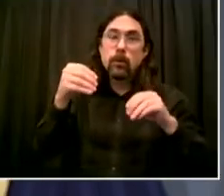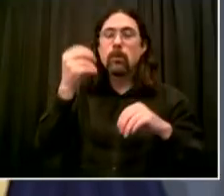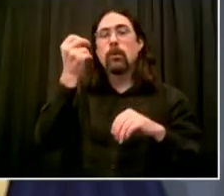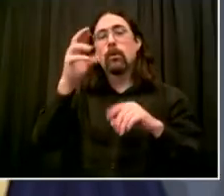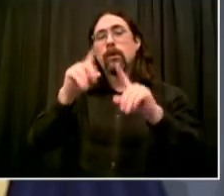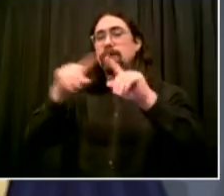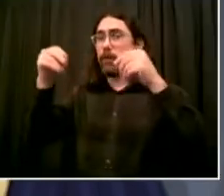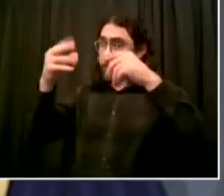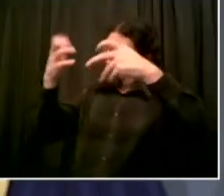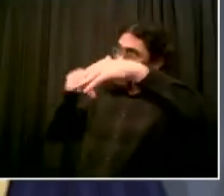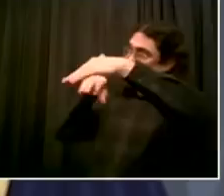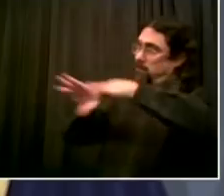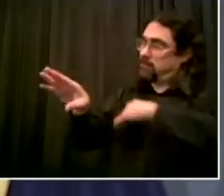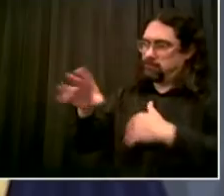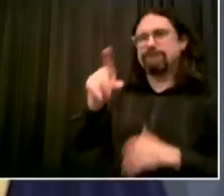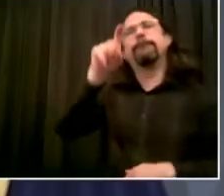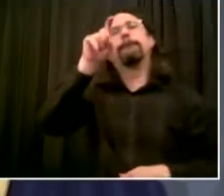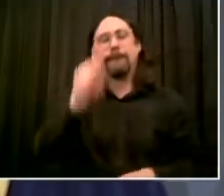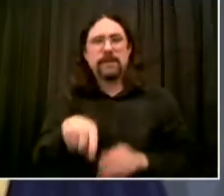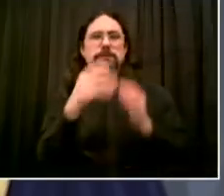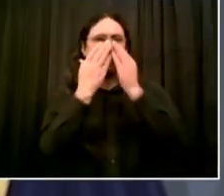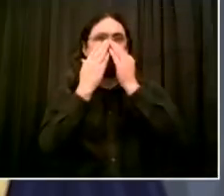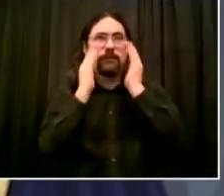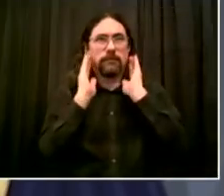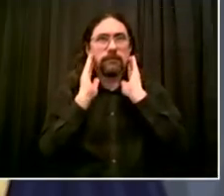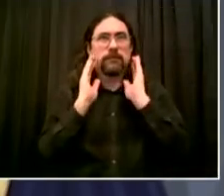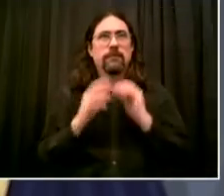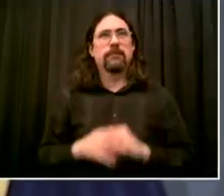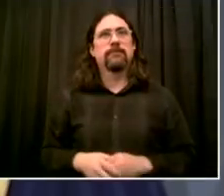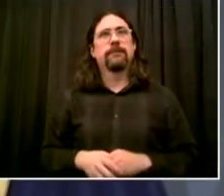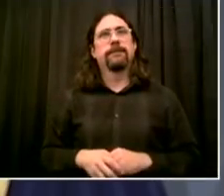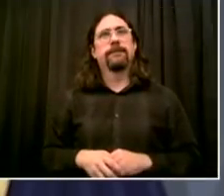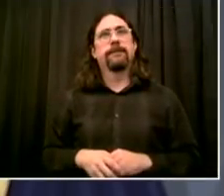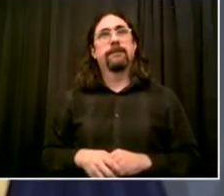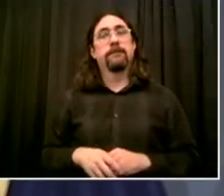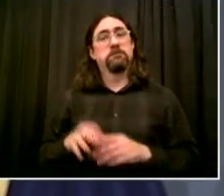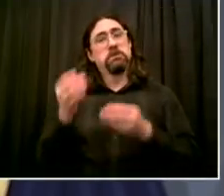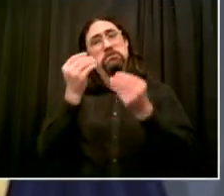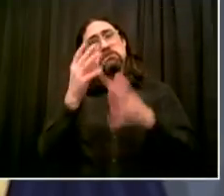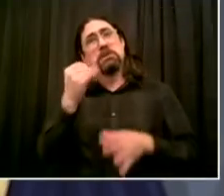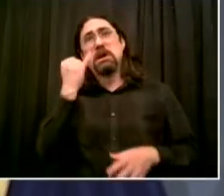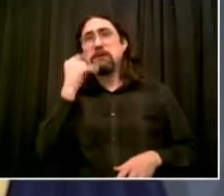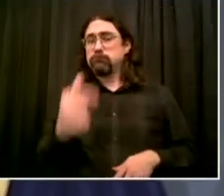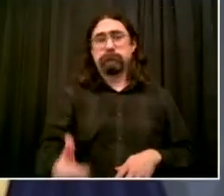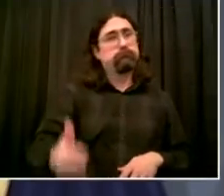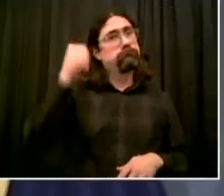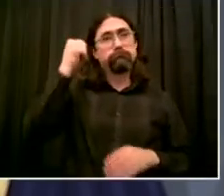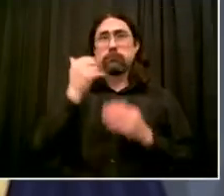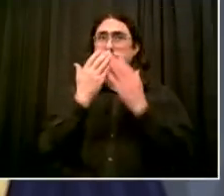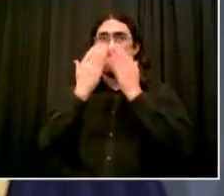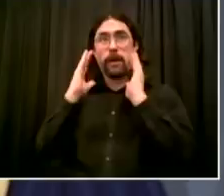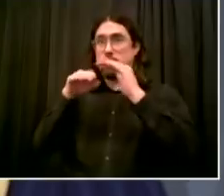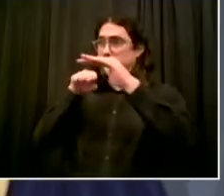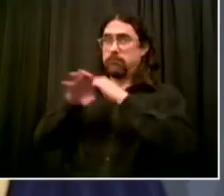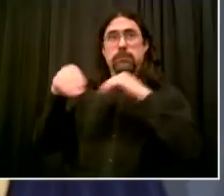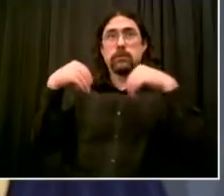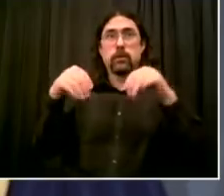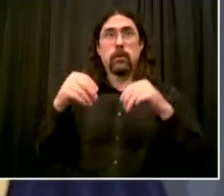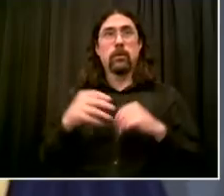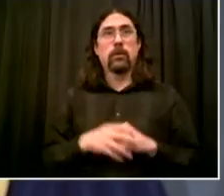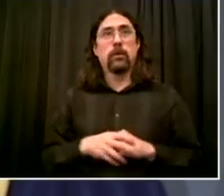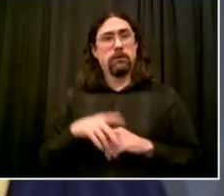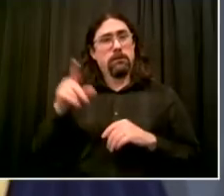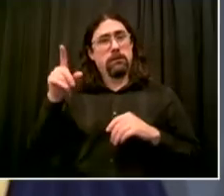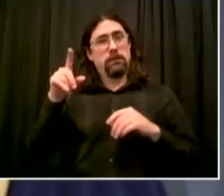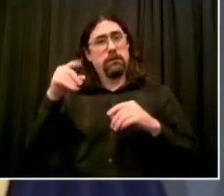Abu, it's appropriate for a store to say you can't come in. So that's not a fine, but it's a reminder to people that